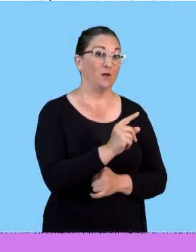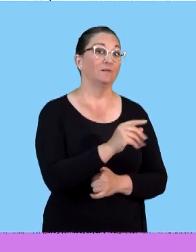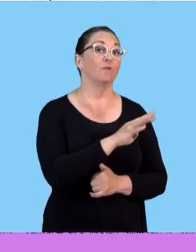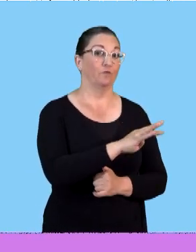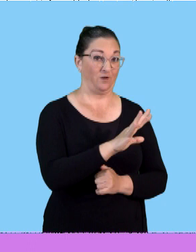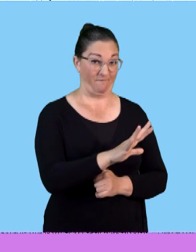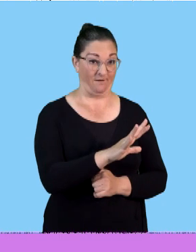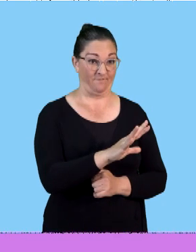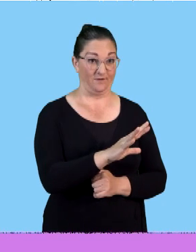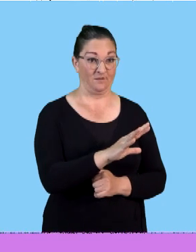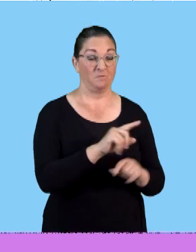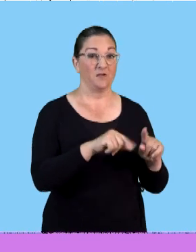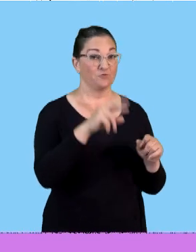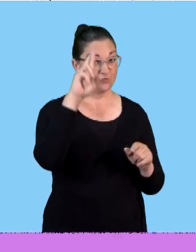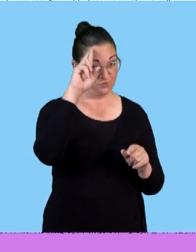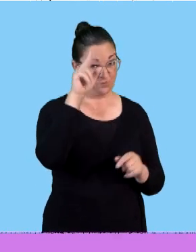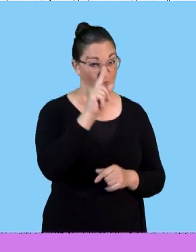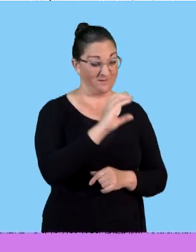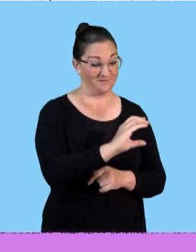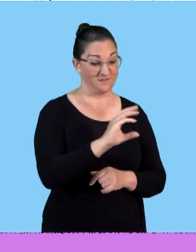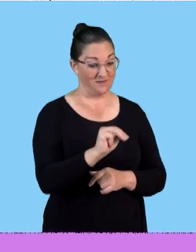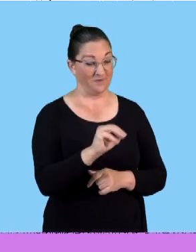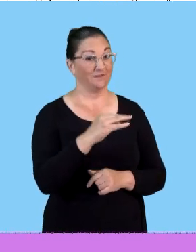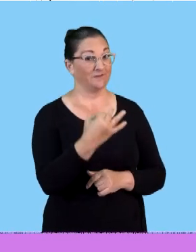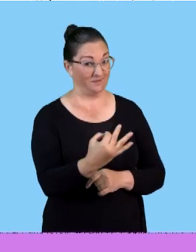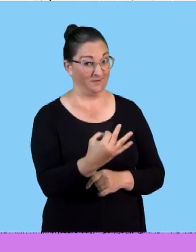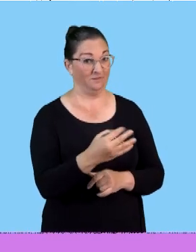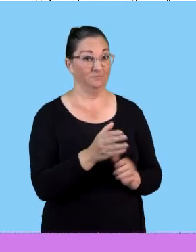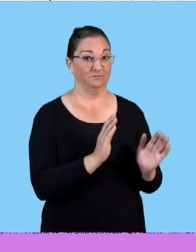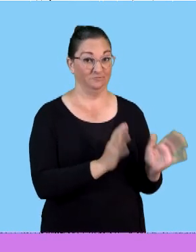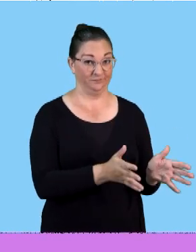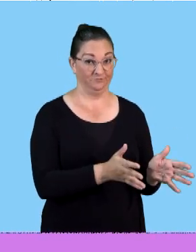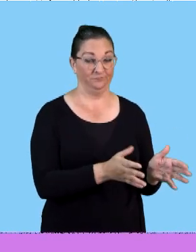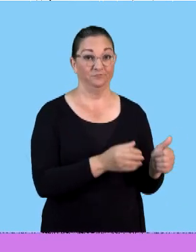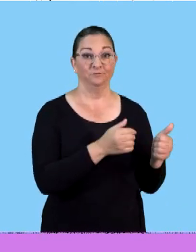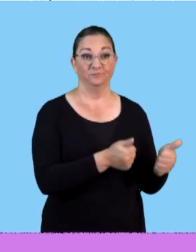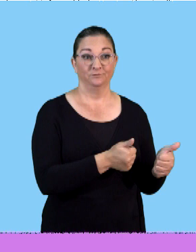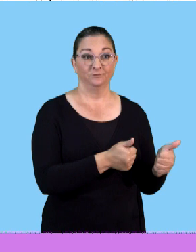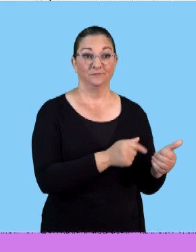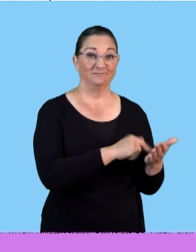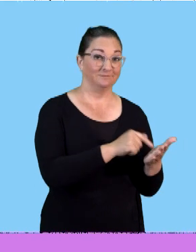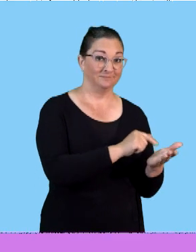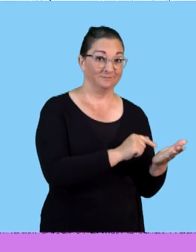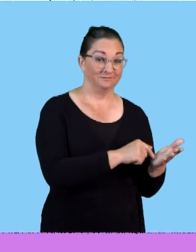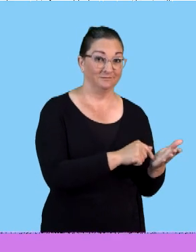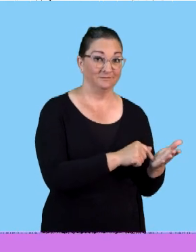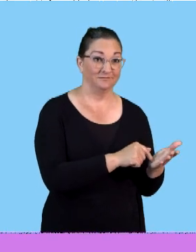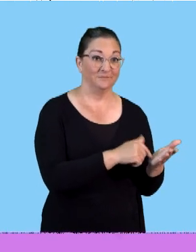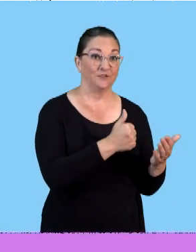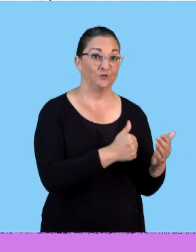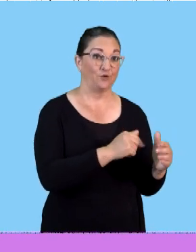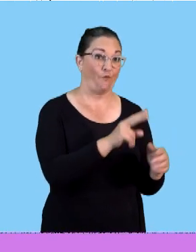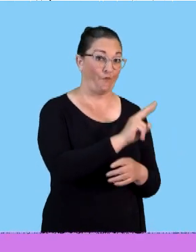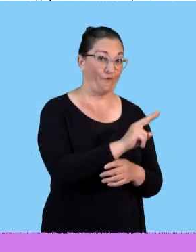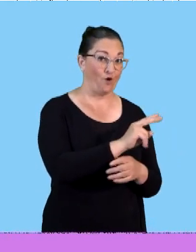45. Right, we agree. And remember, the unit here is cubic centimeters. So all in all, I started off by